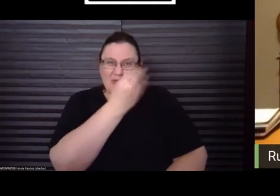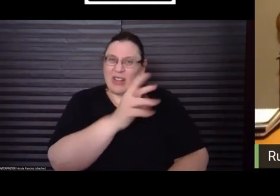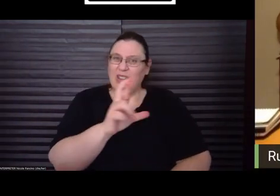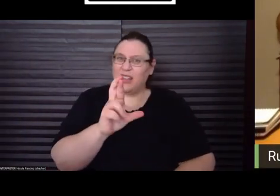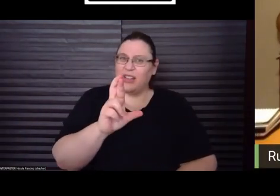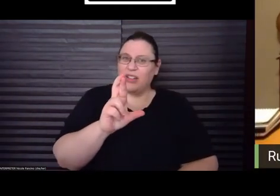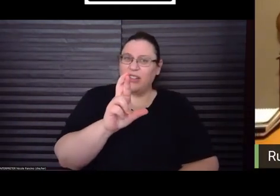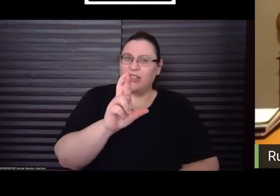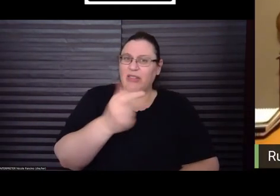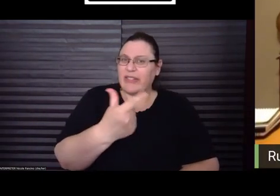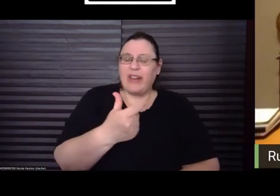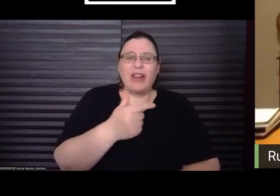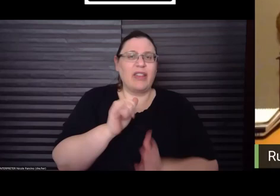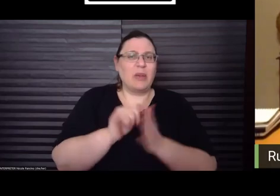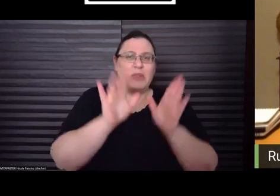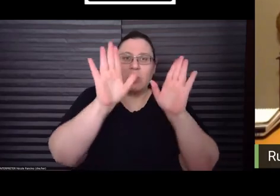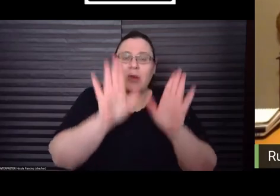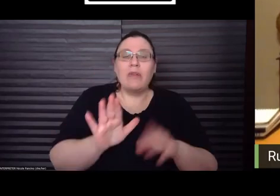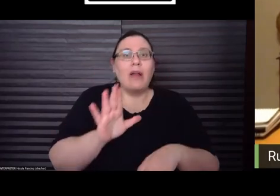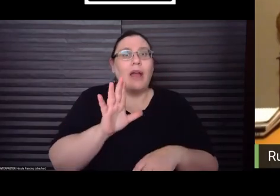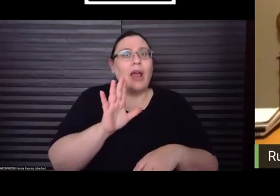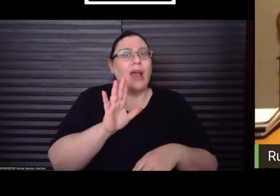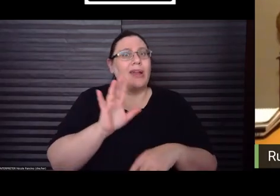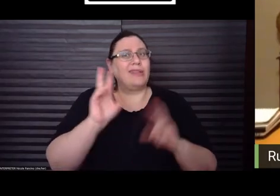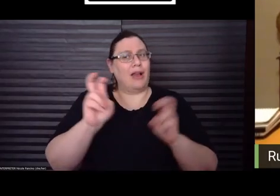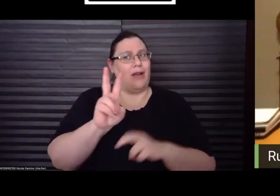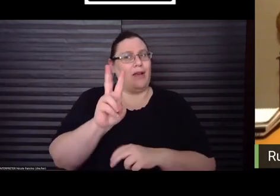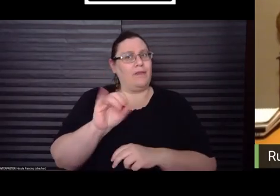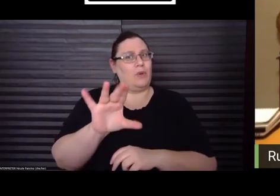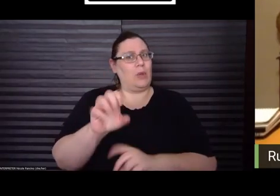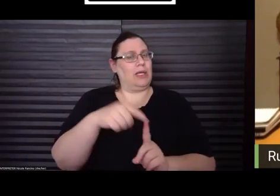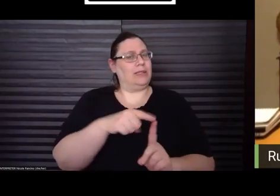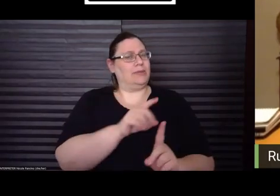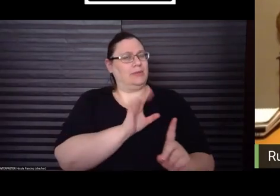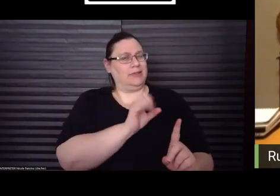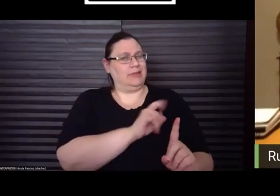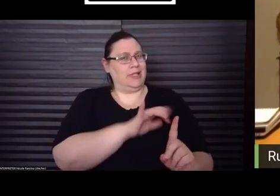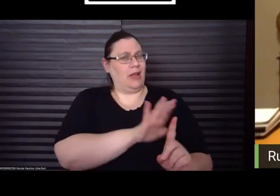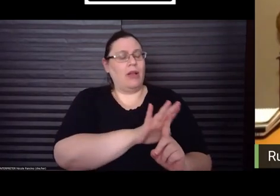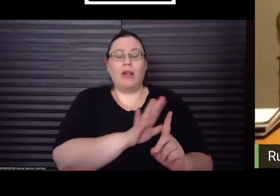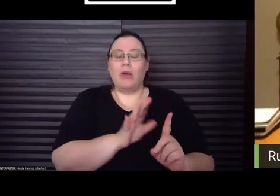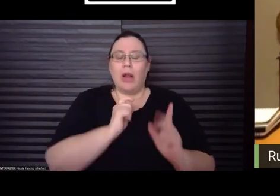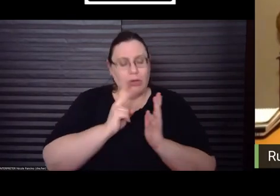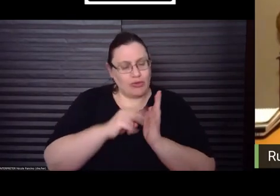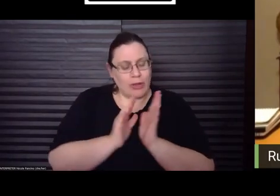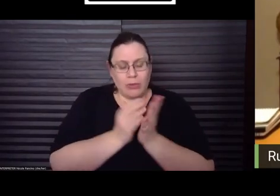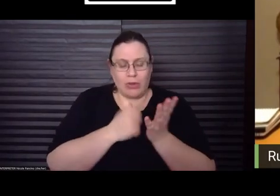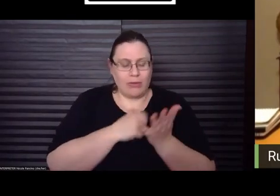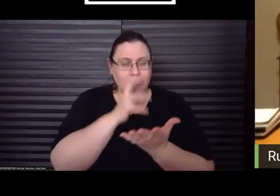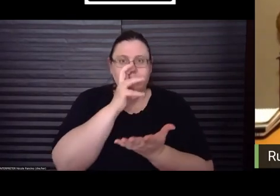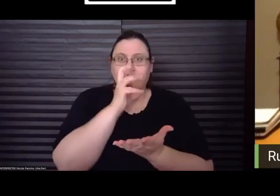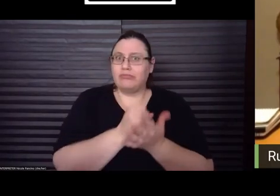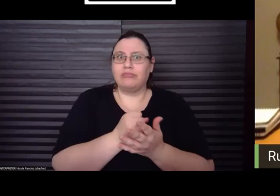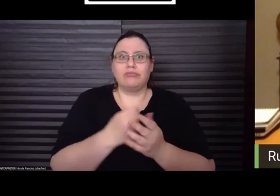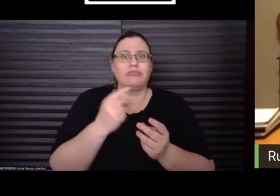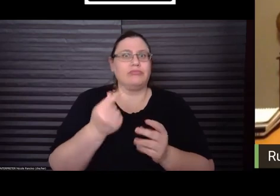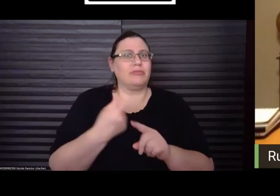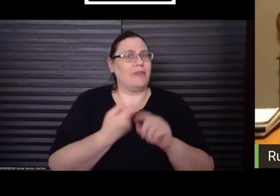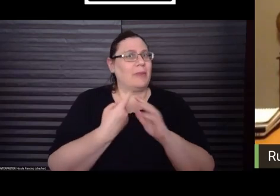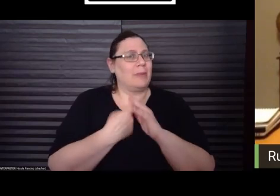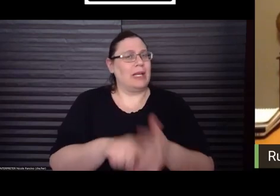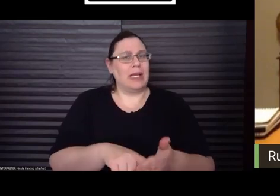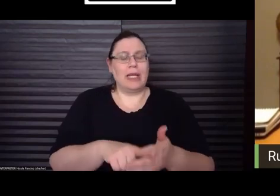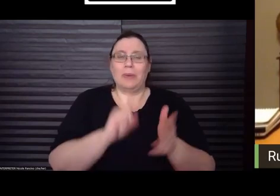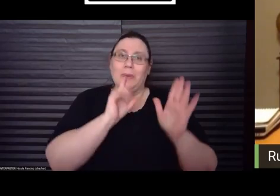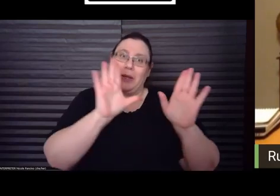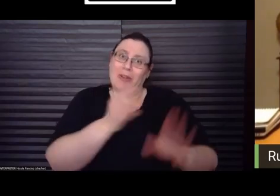Rivka, that was so wonderful. And the voice too, in reading the book, I was just captivated, you know, right from the